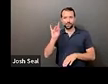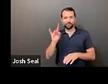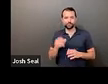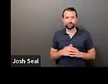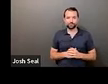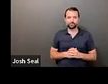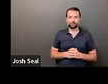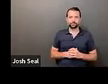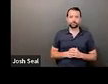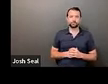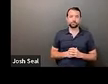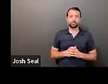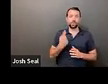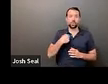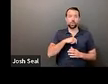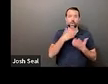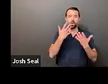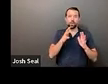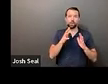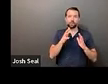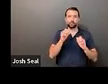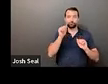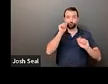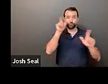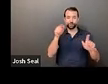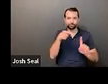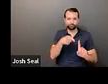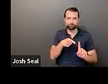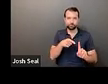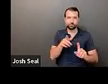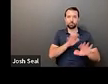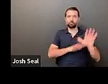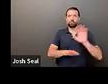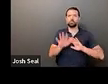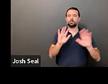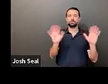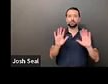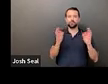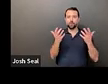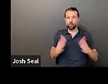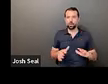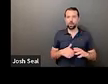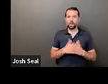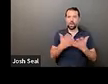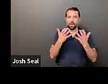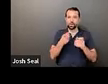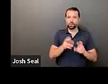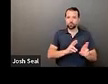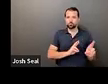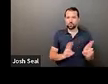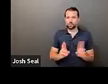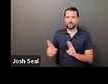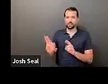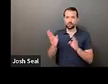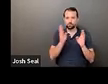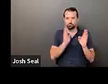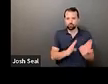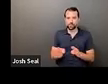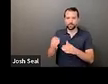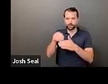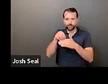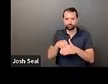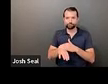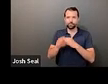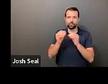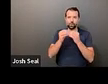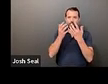surprise you, okay? Other considerations. We have